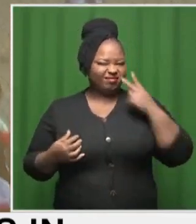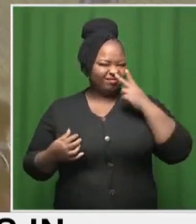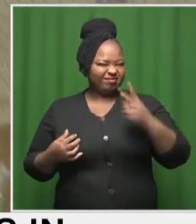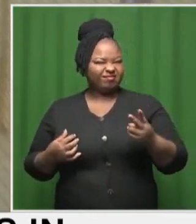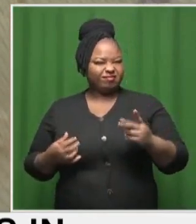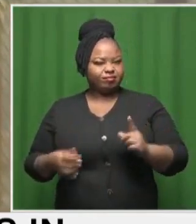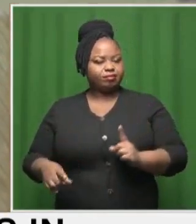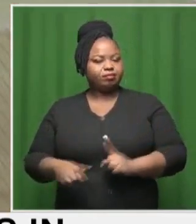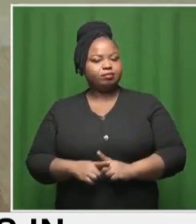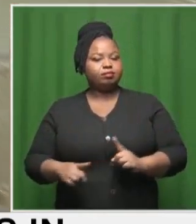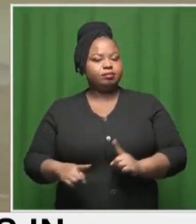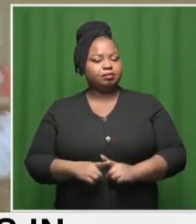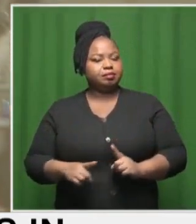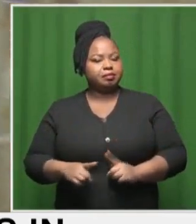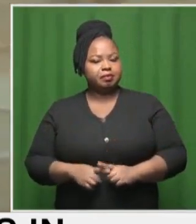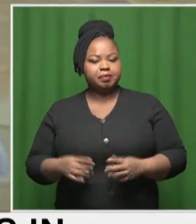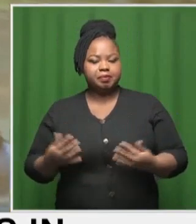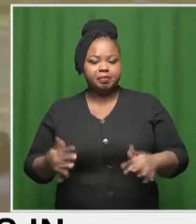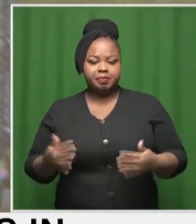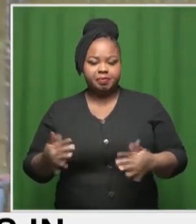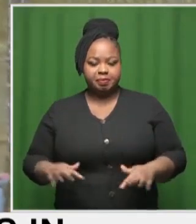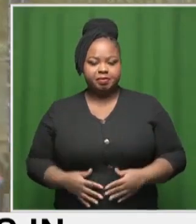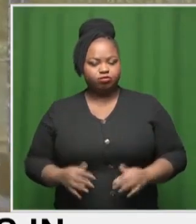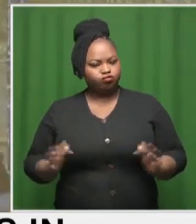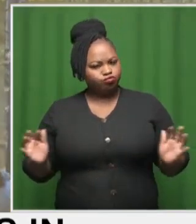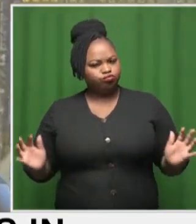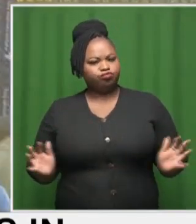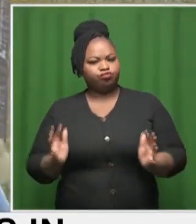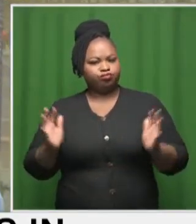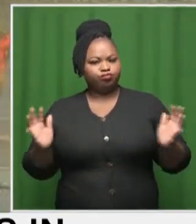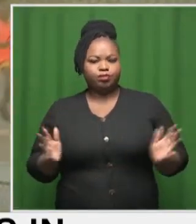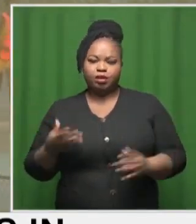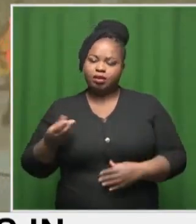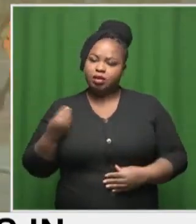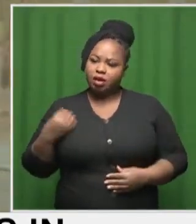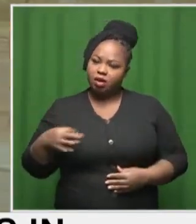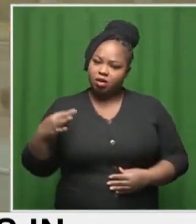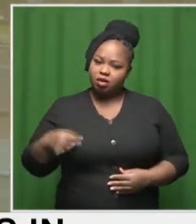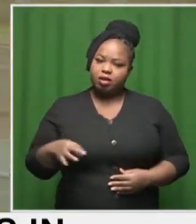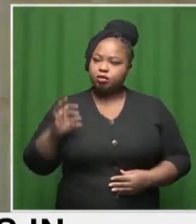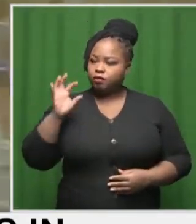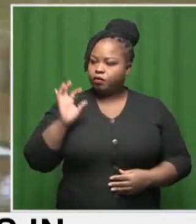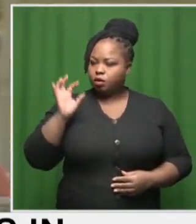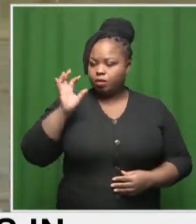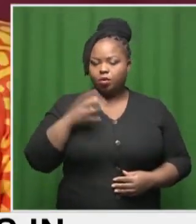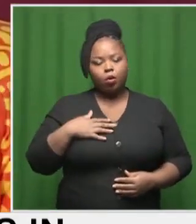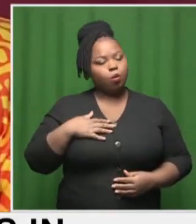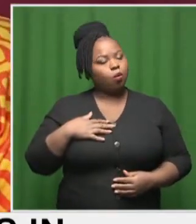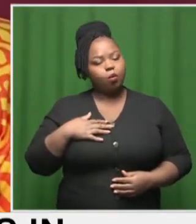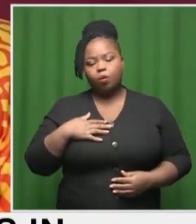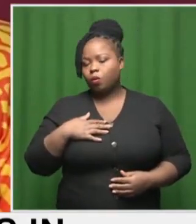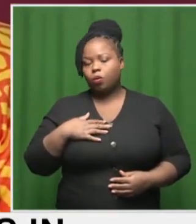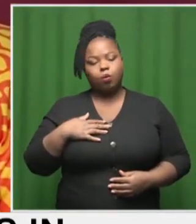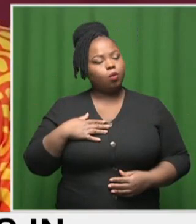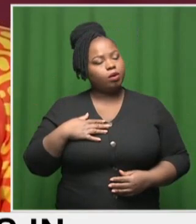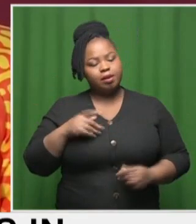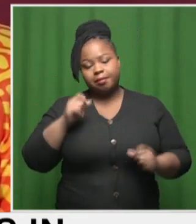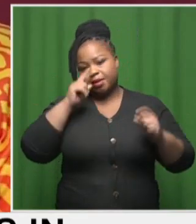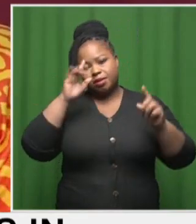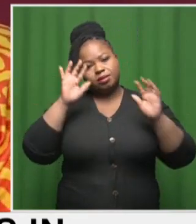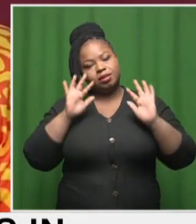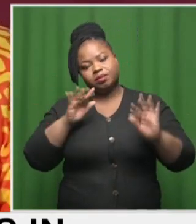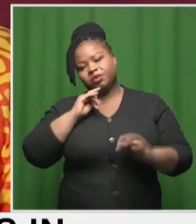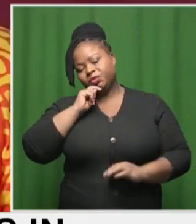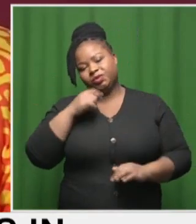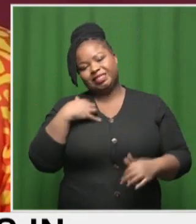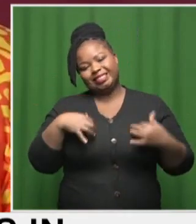the positiveness, you know, the encouragement for the young girls to play netball, it's amazing. We are very excited,